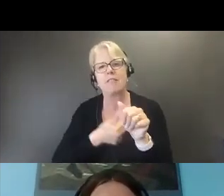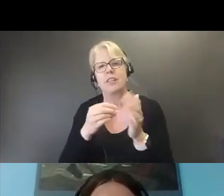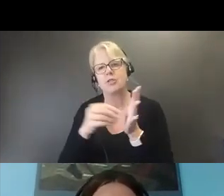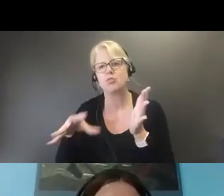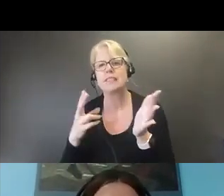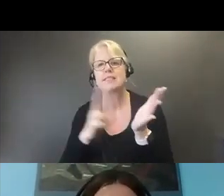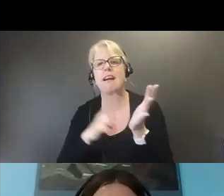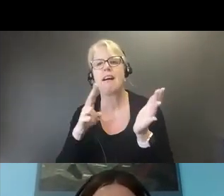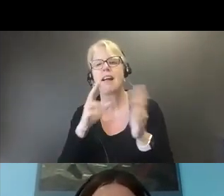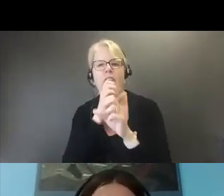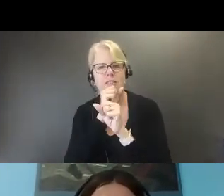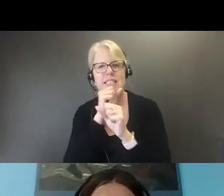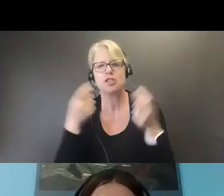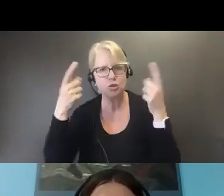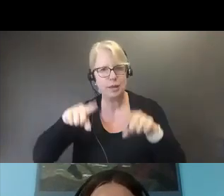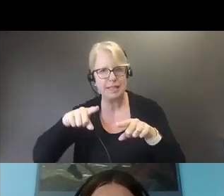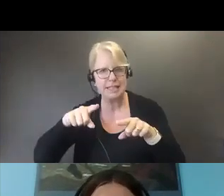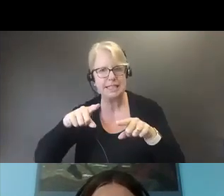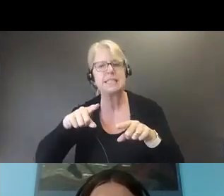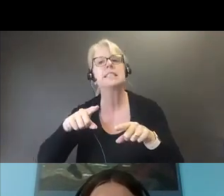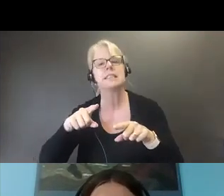sign a confidentiality agreement